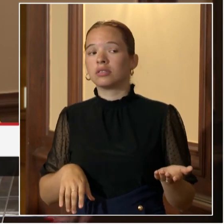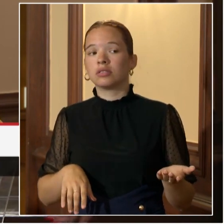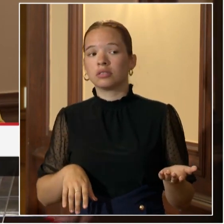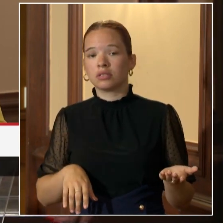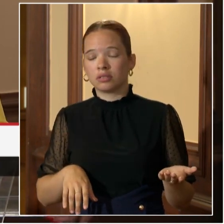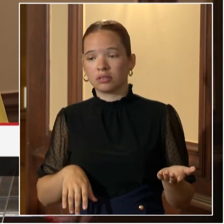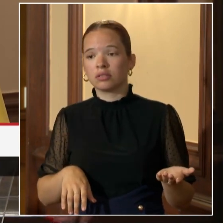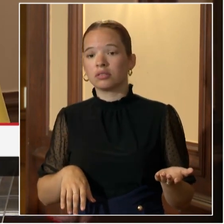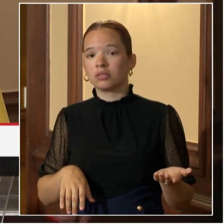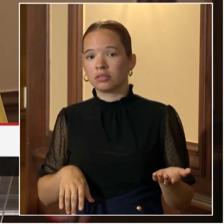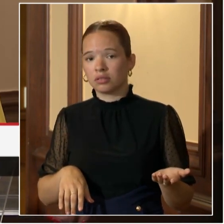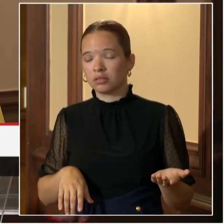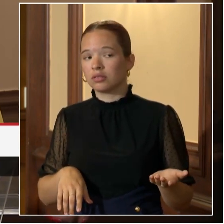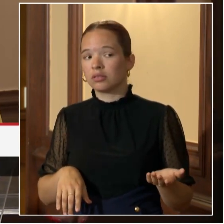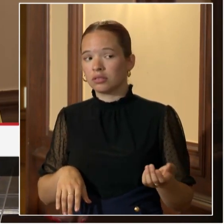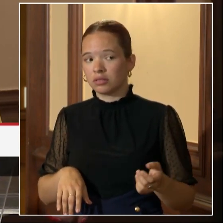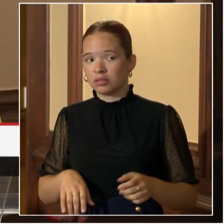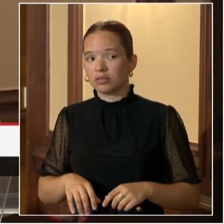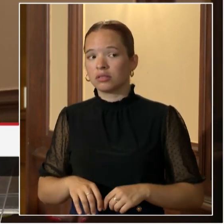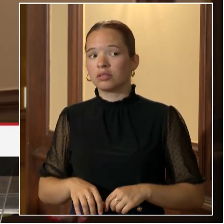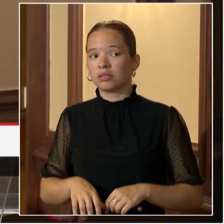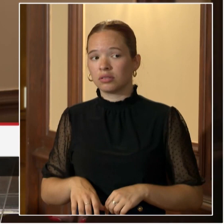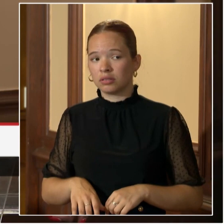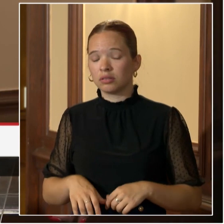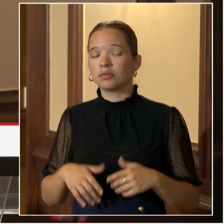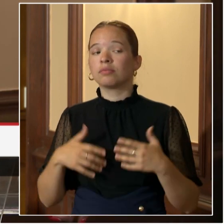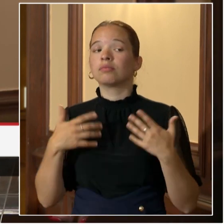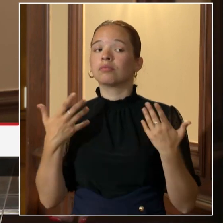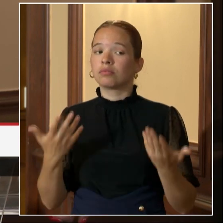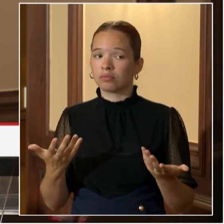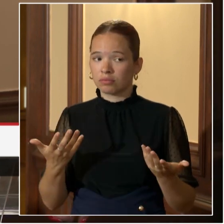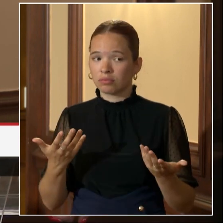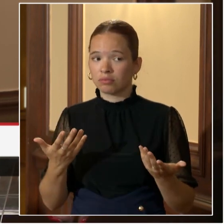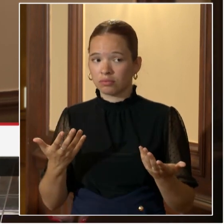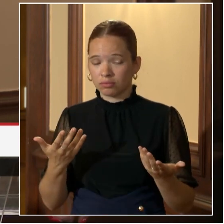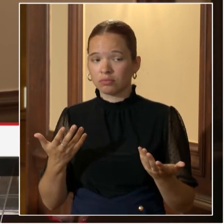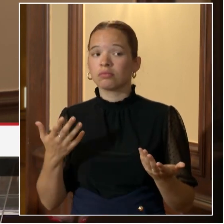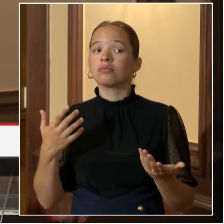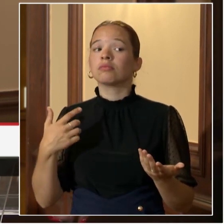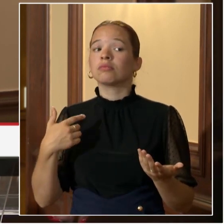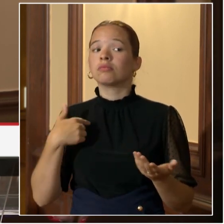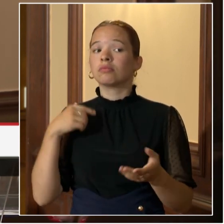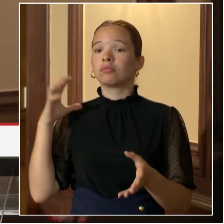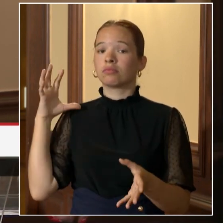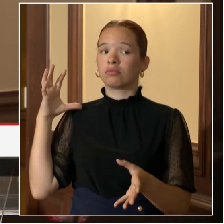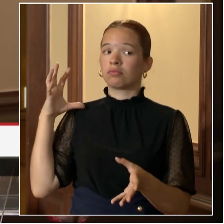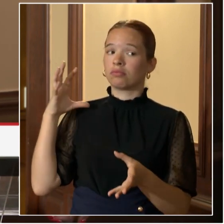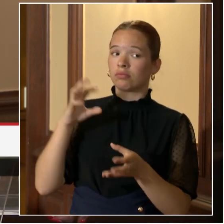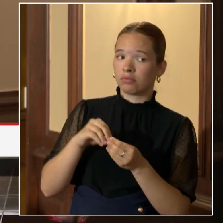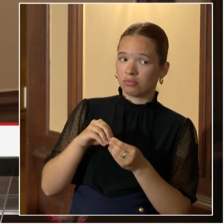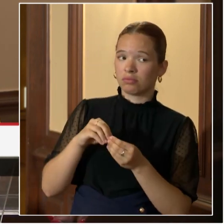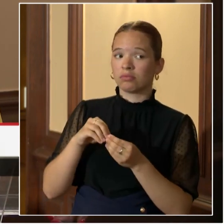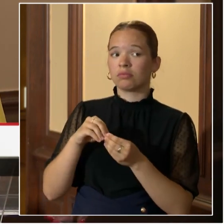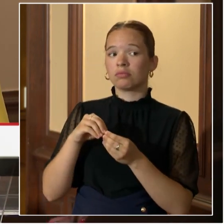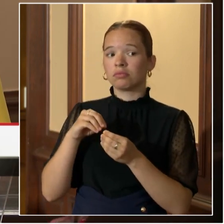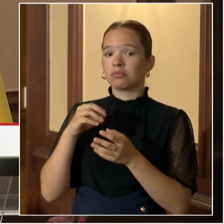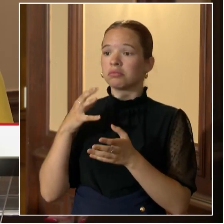So our report over the past couple of years is positive, but with a